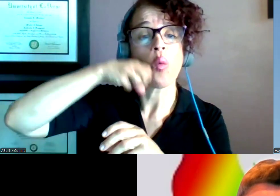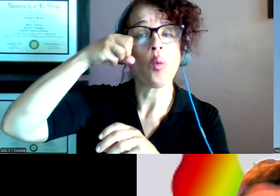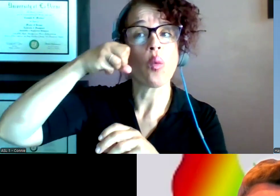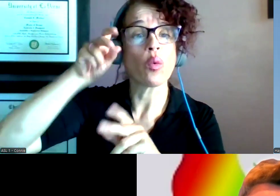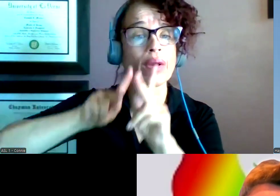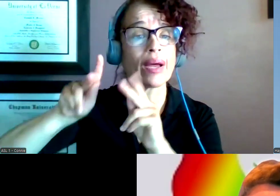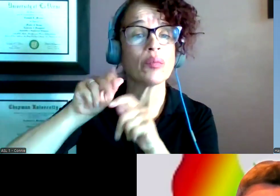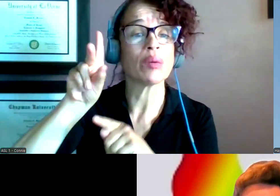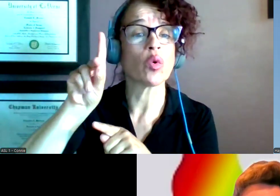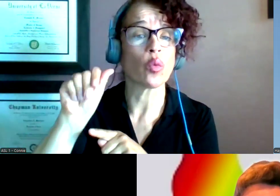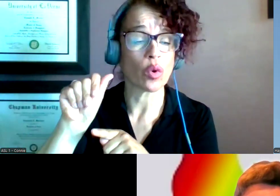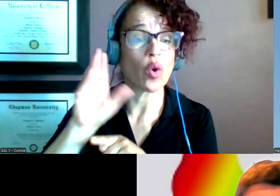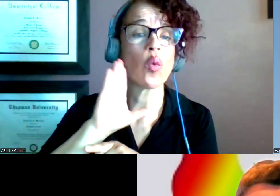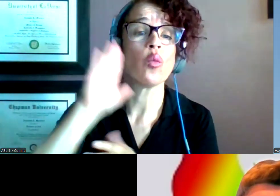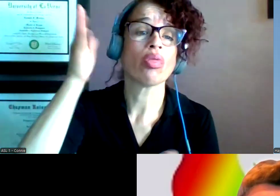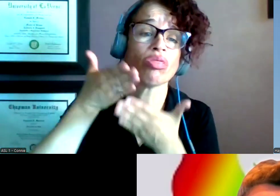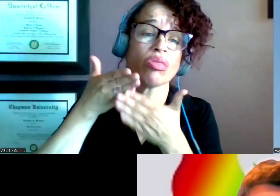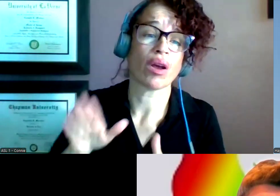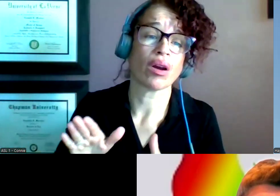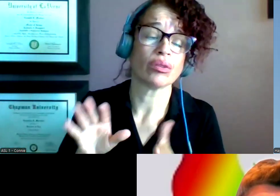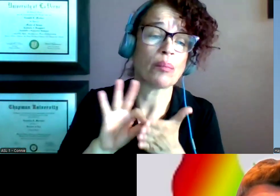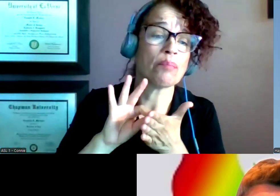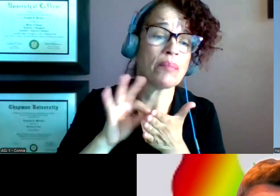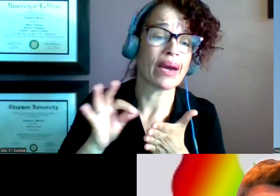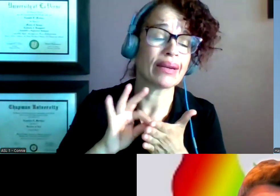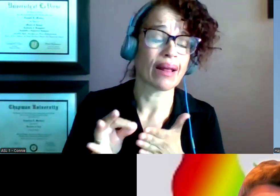people with disabilities, would lose their Medicaid.